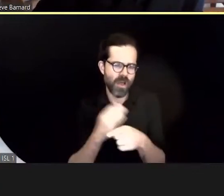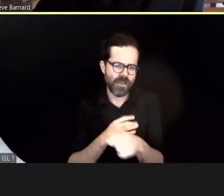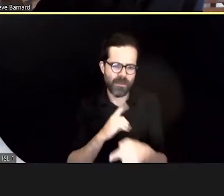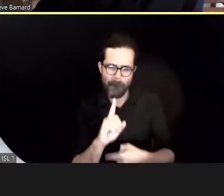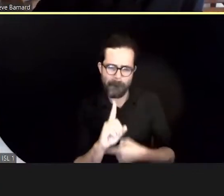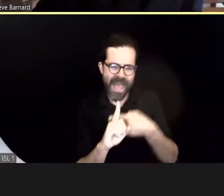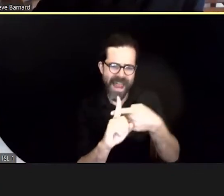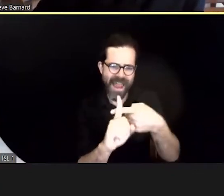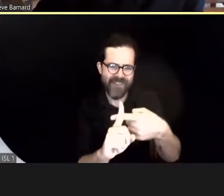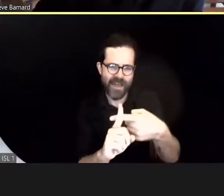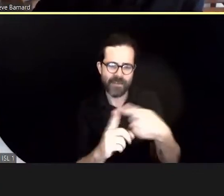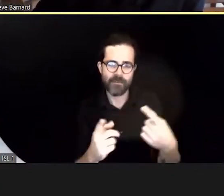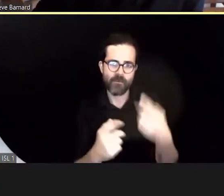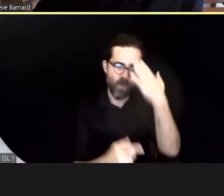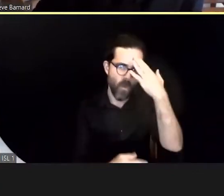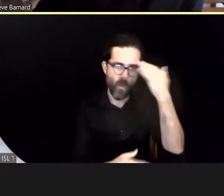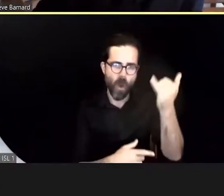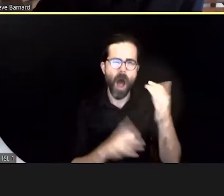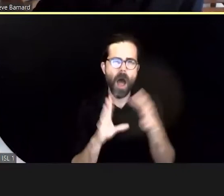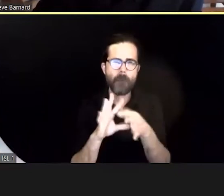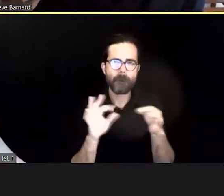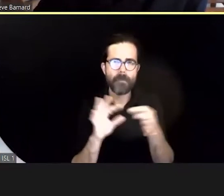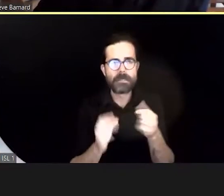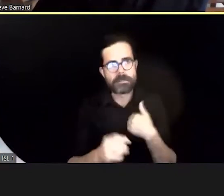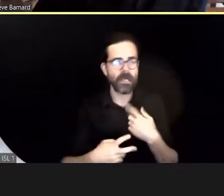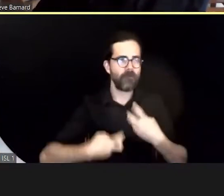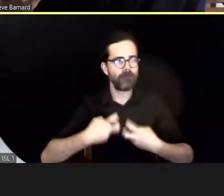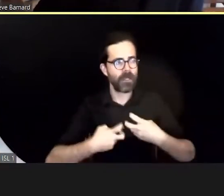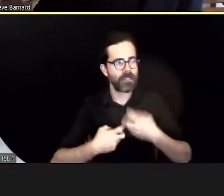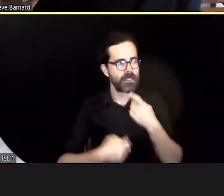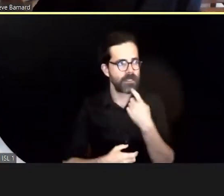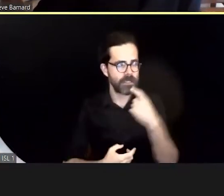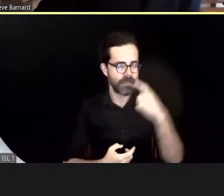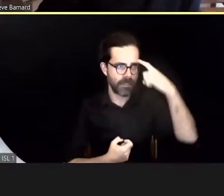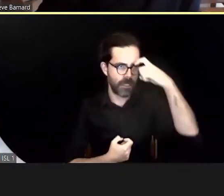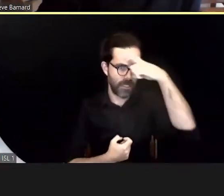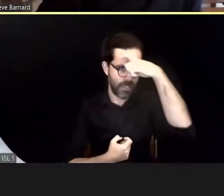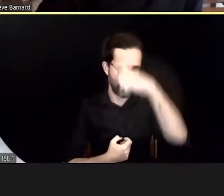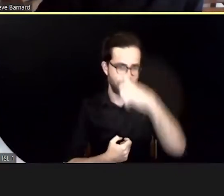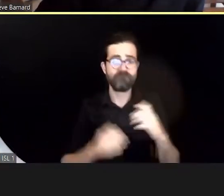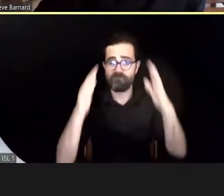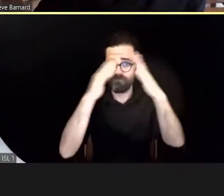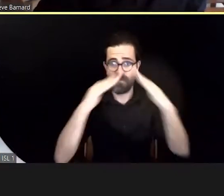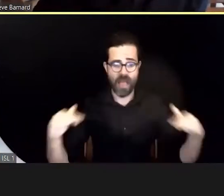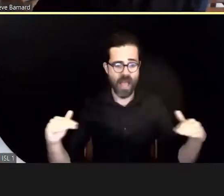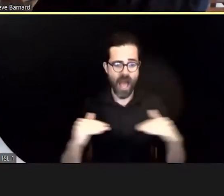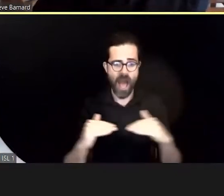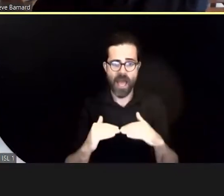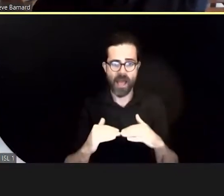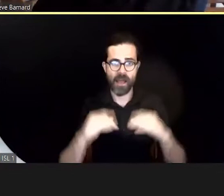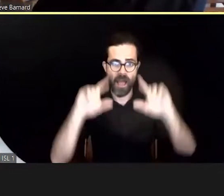And I ended up, surprisingly, going right back to Maslow's hierarchy of needs. People used to think